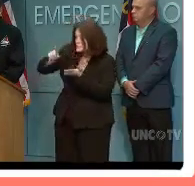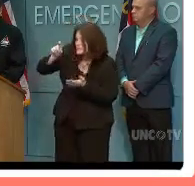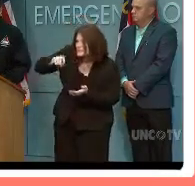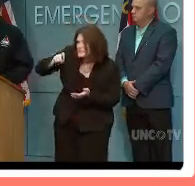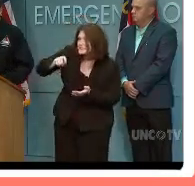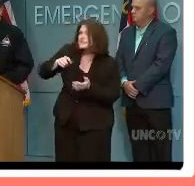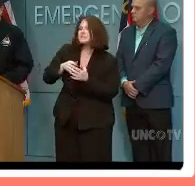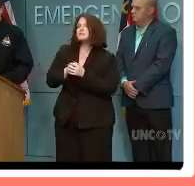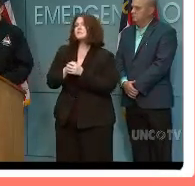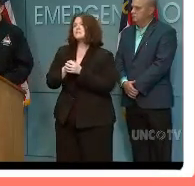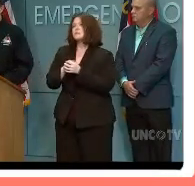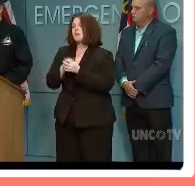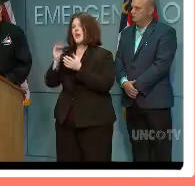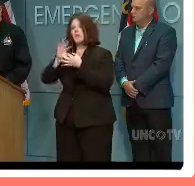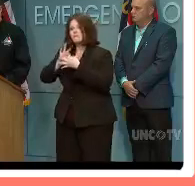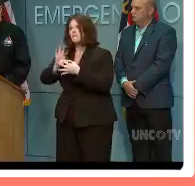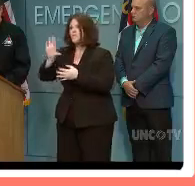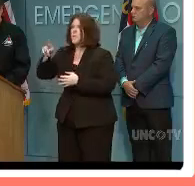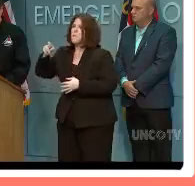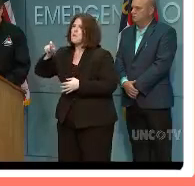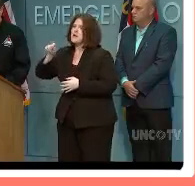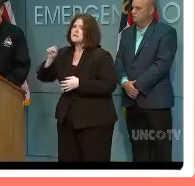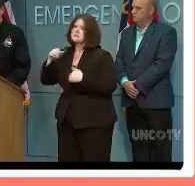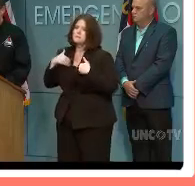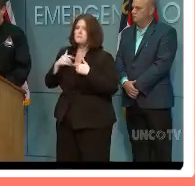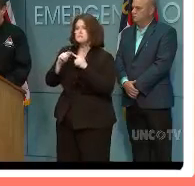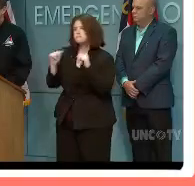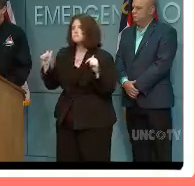medication, and pet supplies.